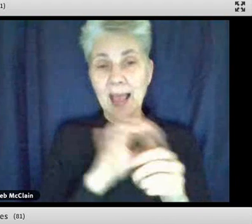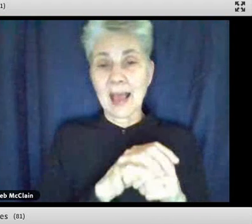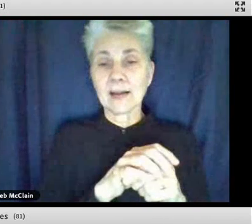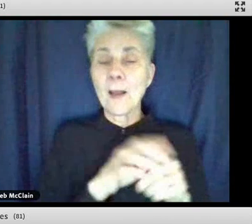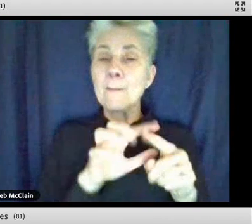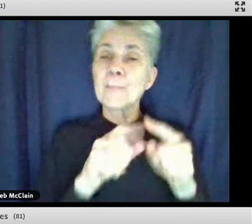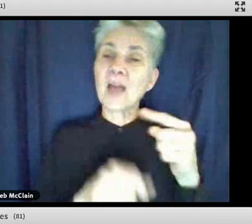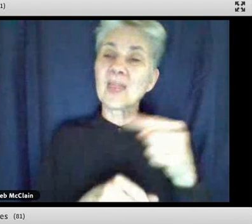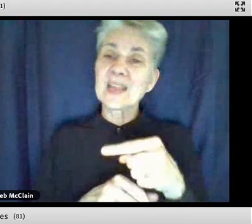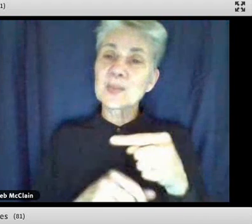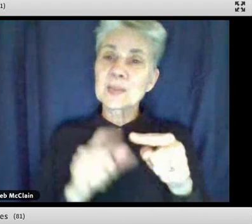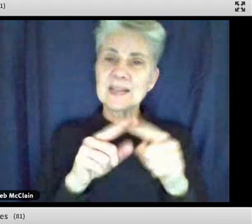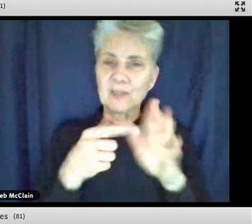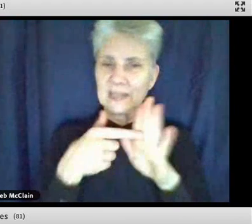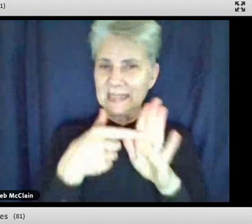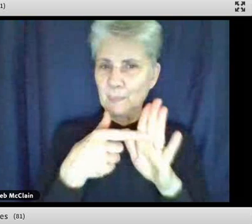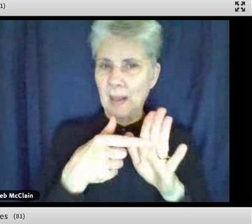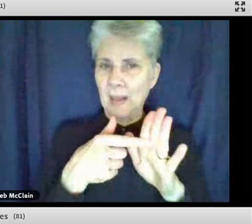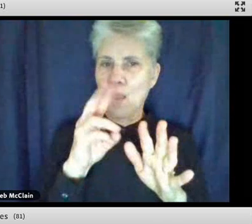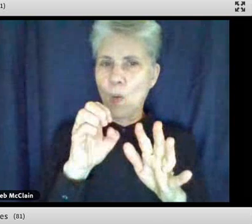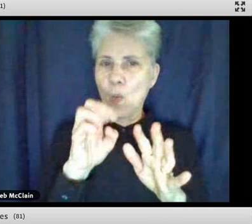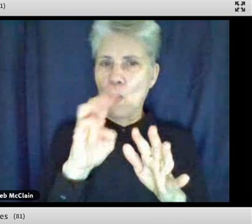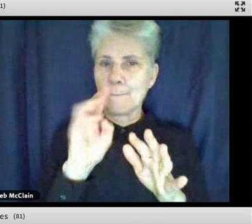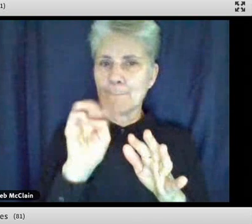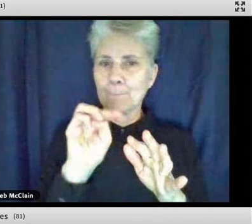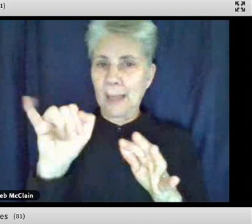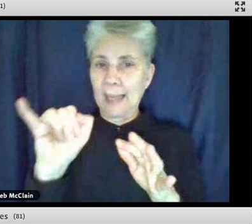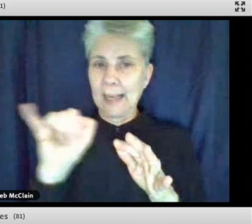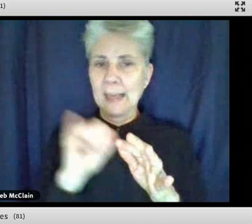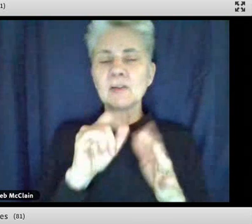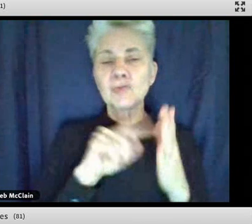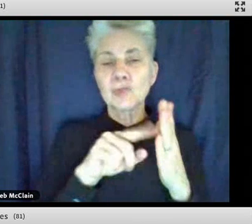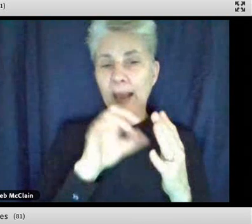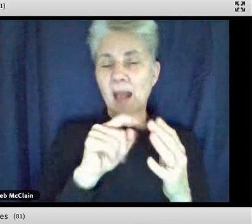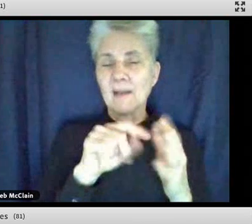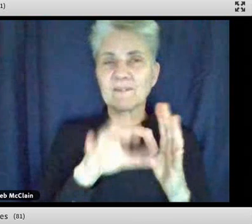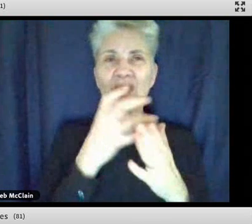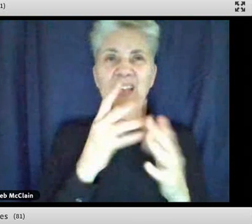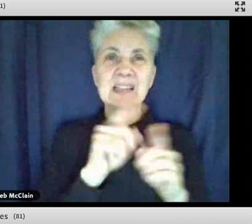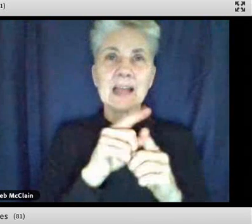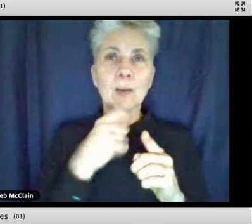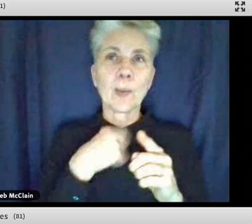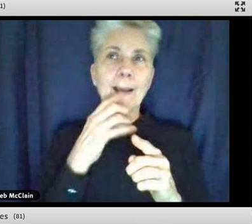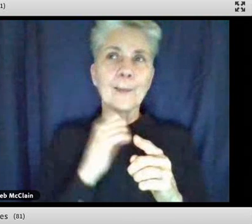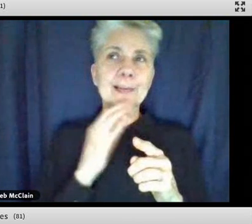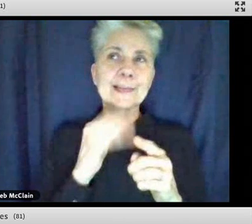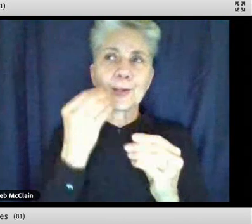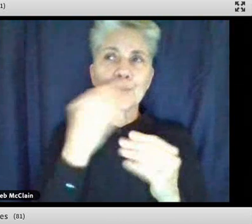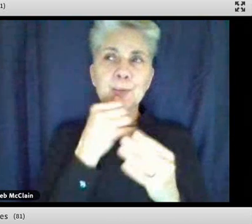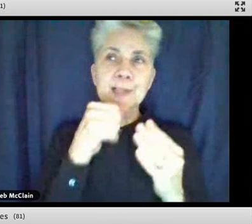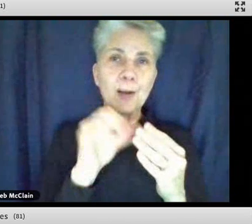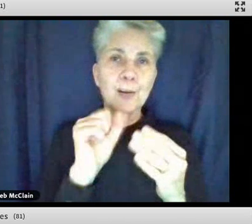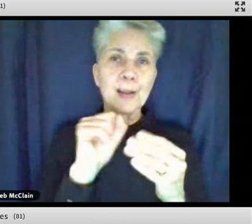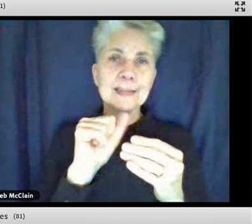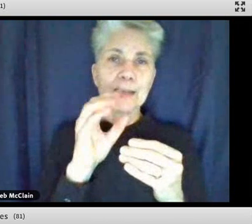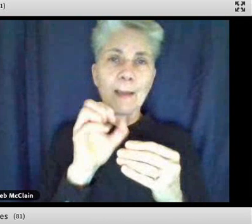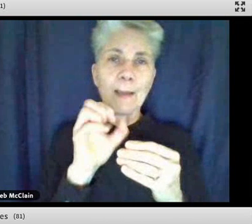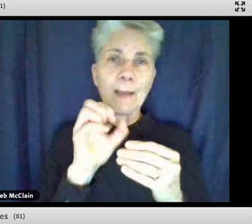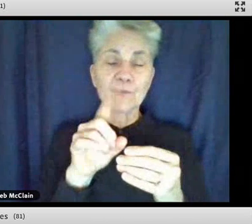different display, this WebMe. I encourage you to check it out. It found things like from when I was in the newsletter at Samford and started my job